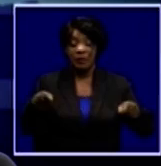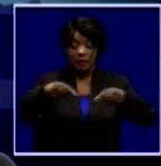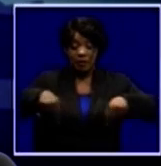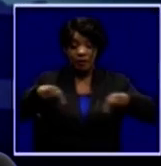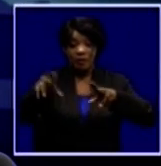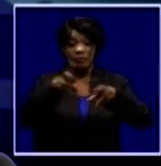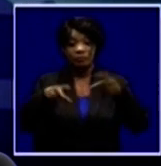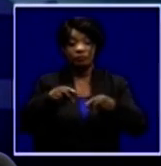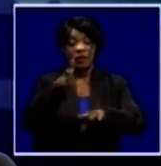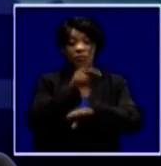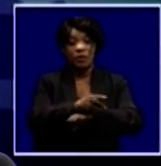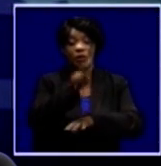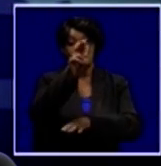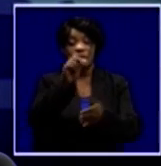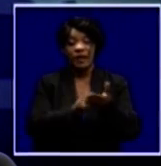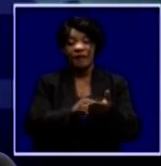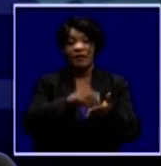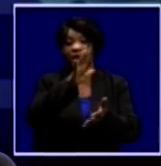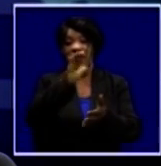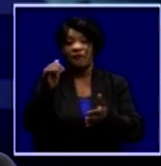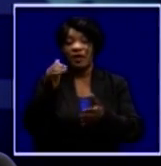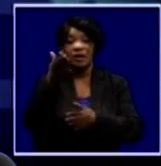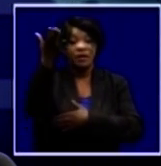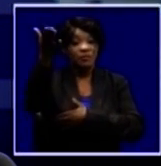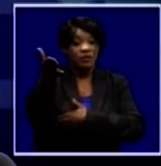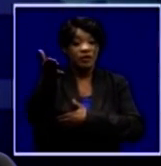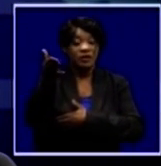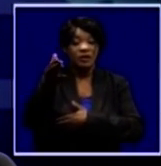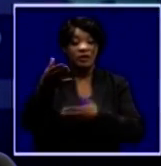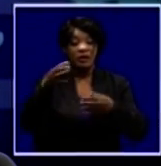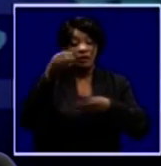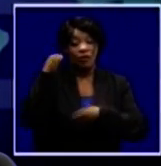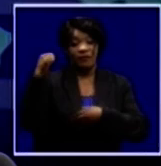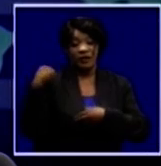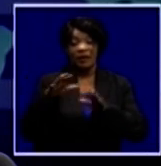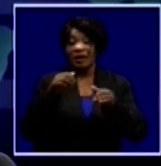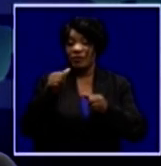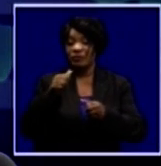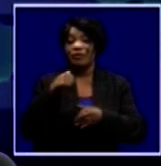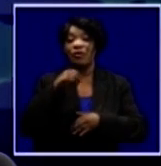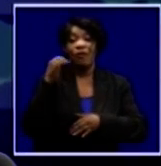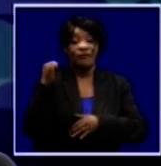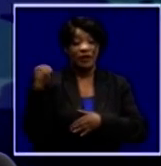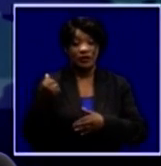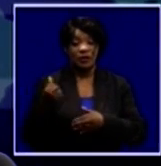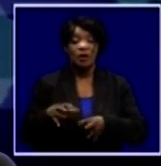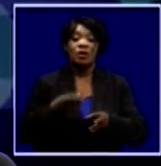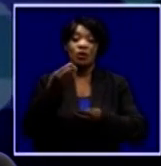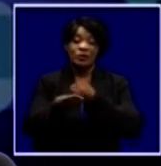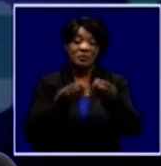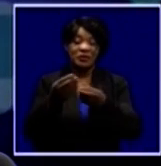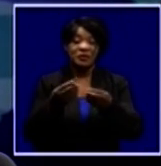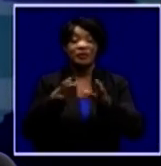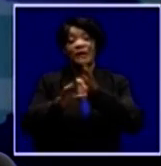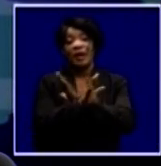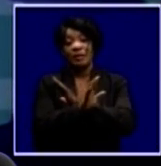further 2,500 jobs in formal and informal sectors, hence contributing to the country's economy. Zanis